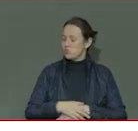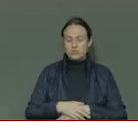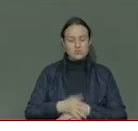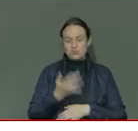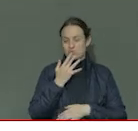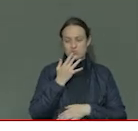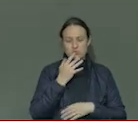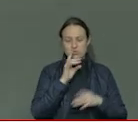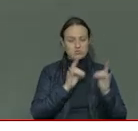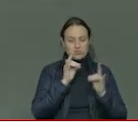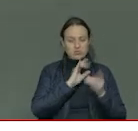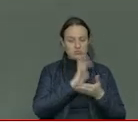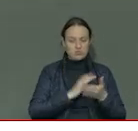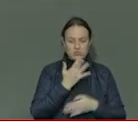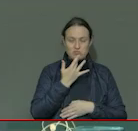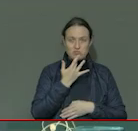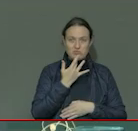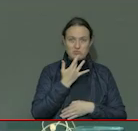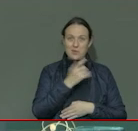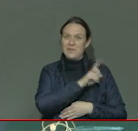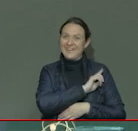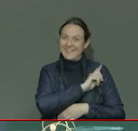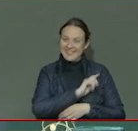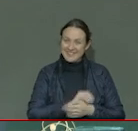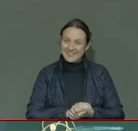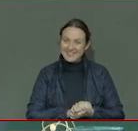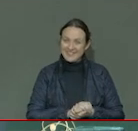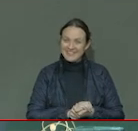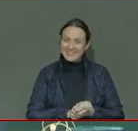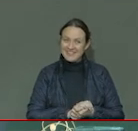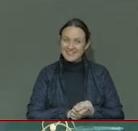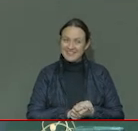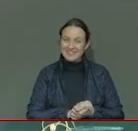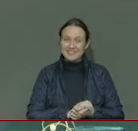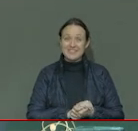animal story. Why do they prefer the animal story?